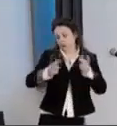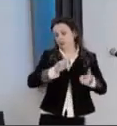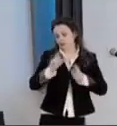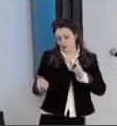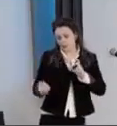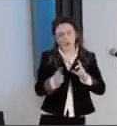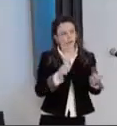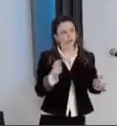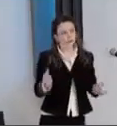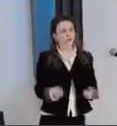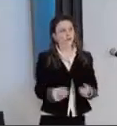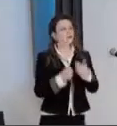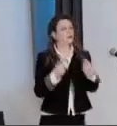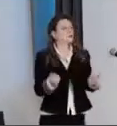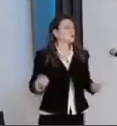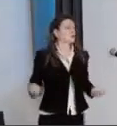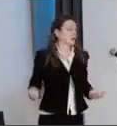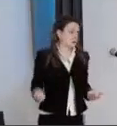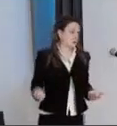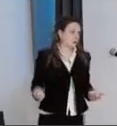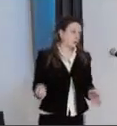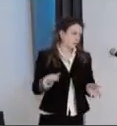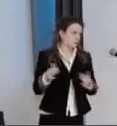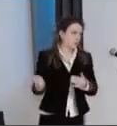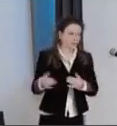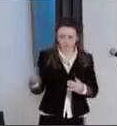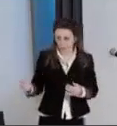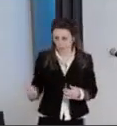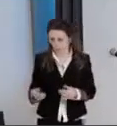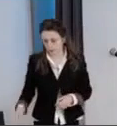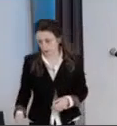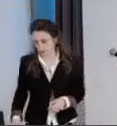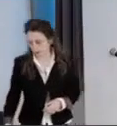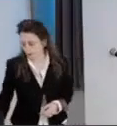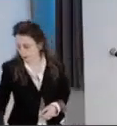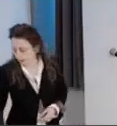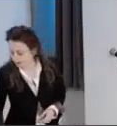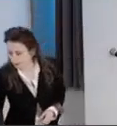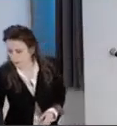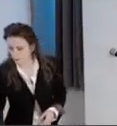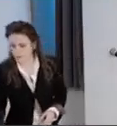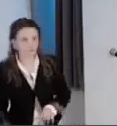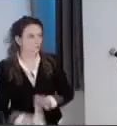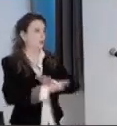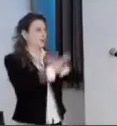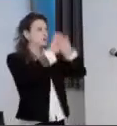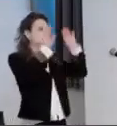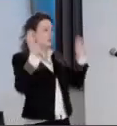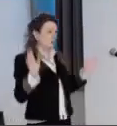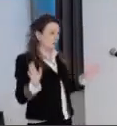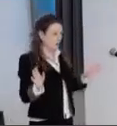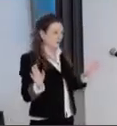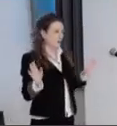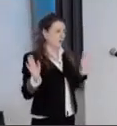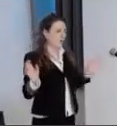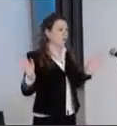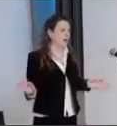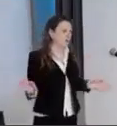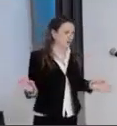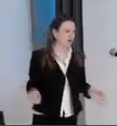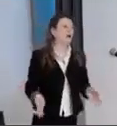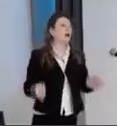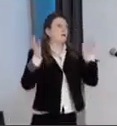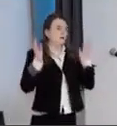And relatedly, according to these views, knowledge is not necessary, and that's why they're called anti-cognitivists. All right, this was all